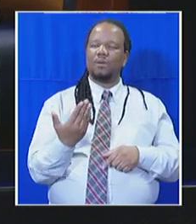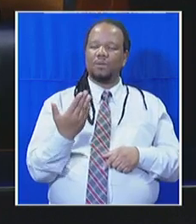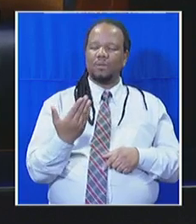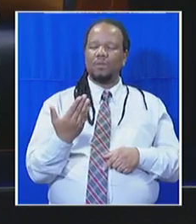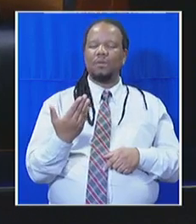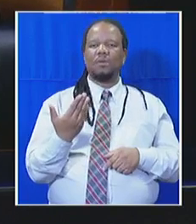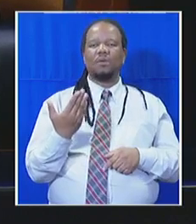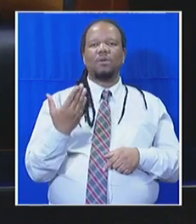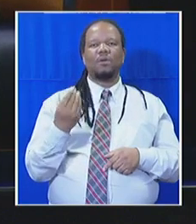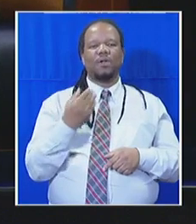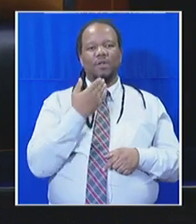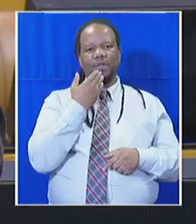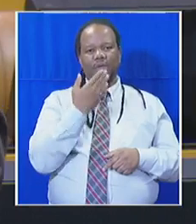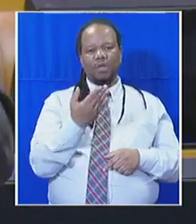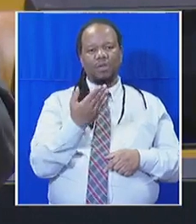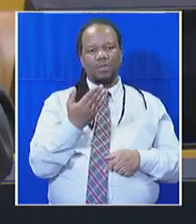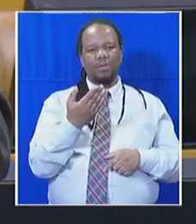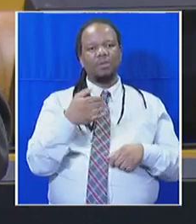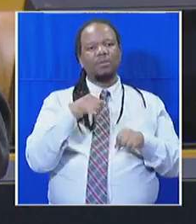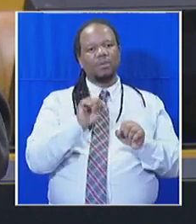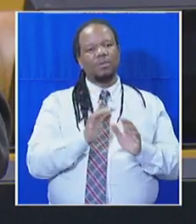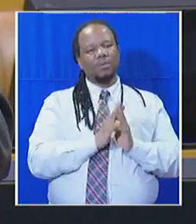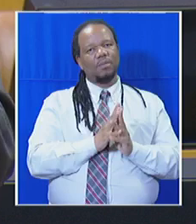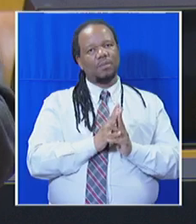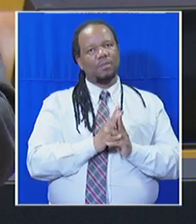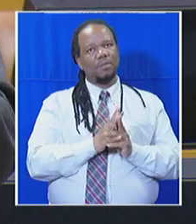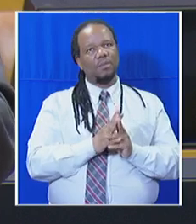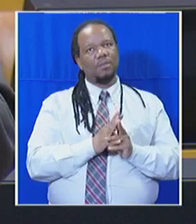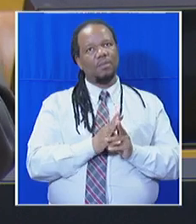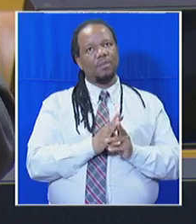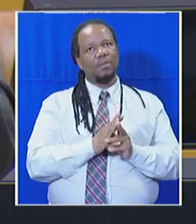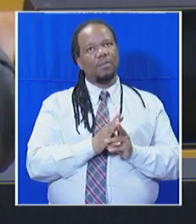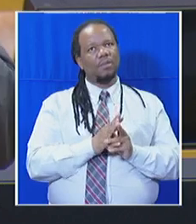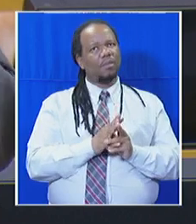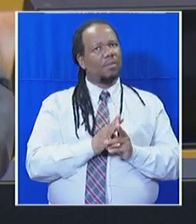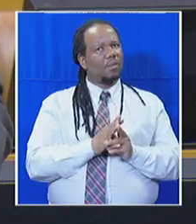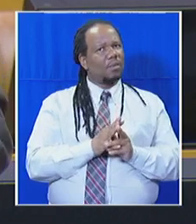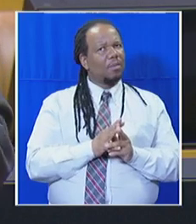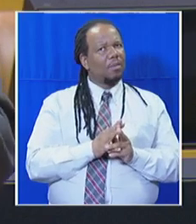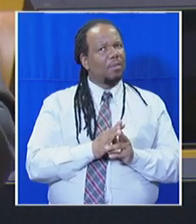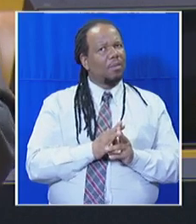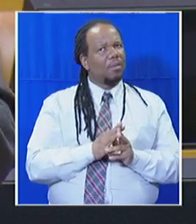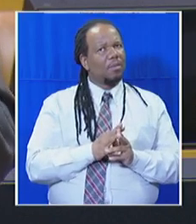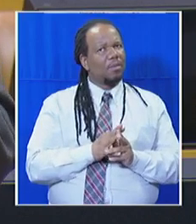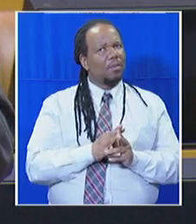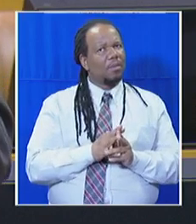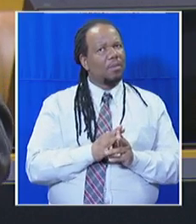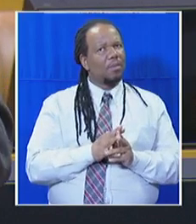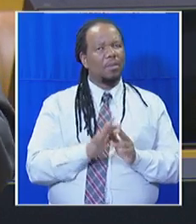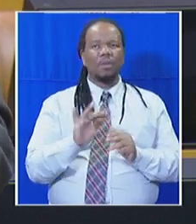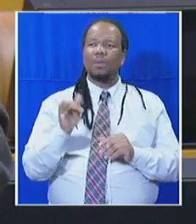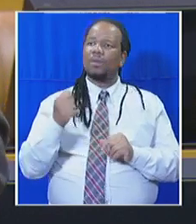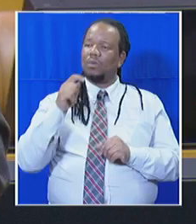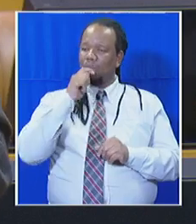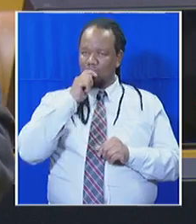much, Honourable Chairperson. The Honourable Member is indeed correct. She was quite categorical in saying that she inquired about the report, and indeed